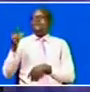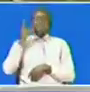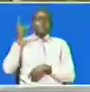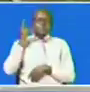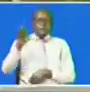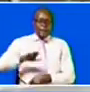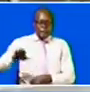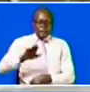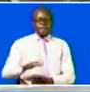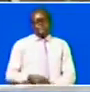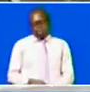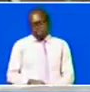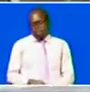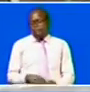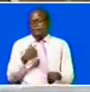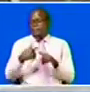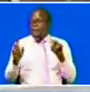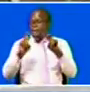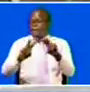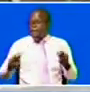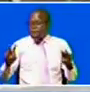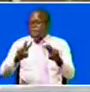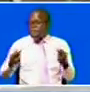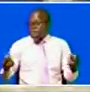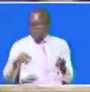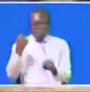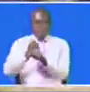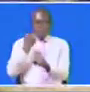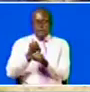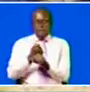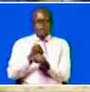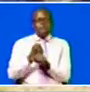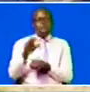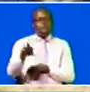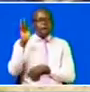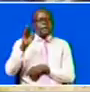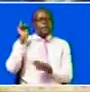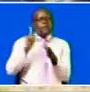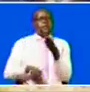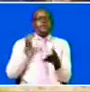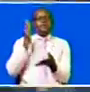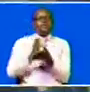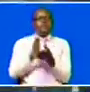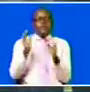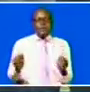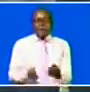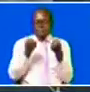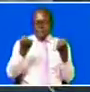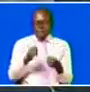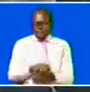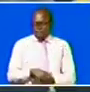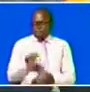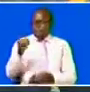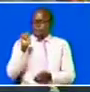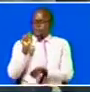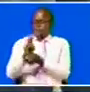area. However, investigations are now being conducted to identify what exactly took place. Uhuru